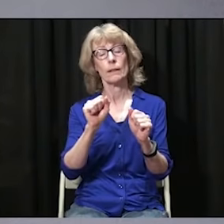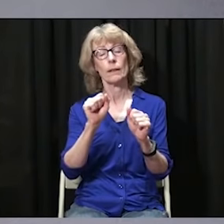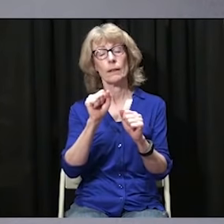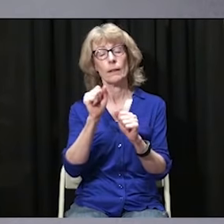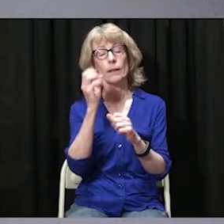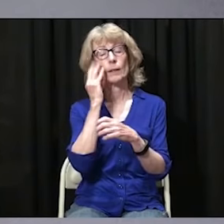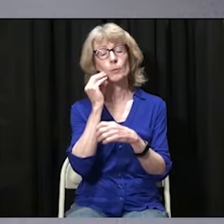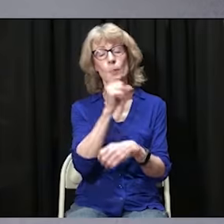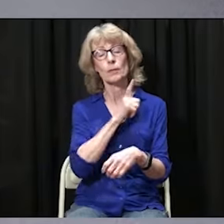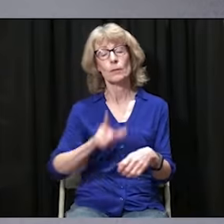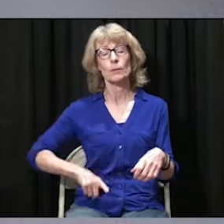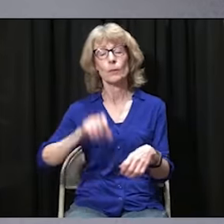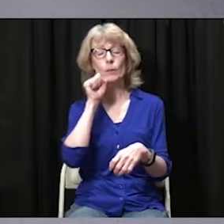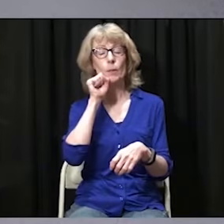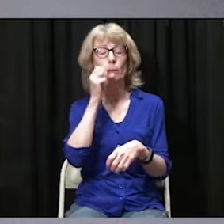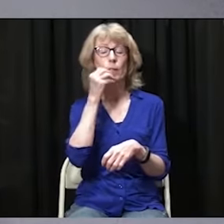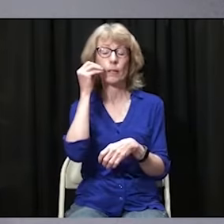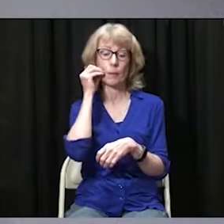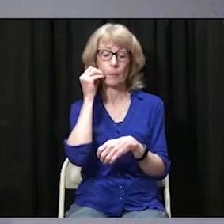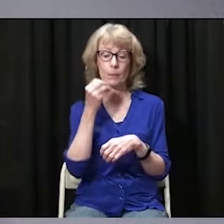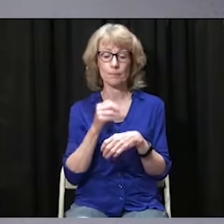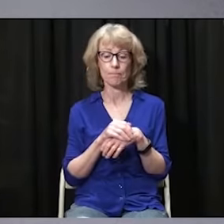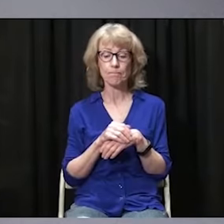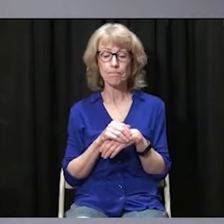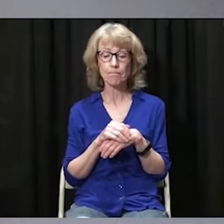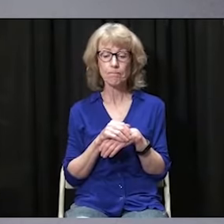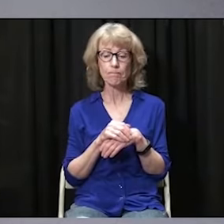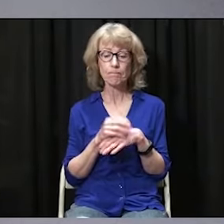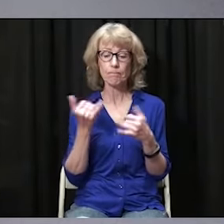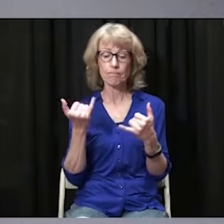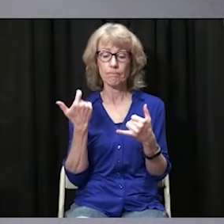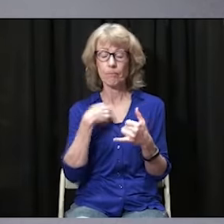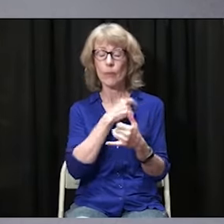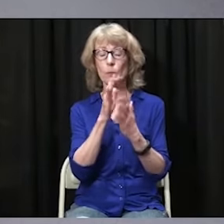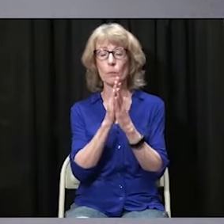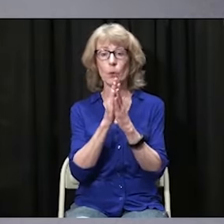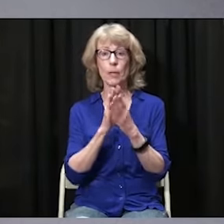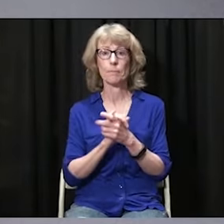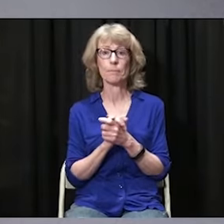home, if you'll bow with me.